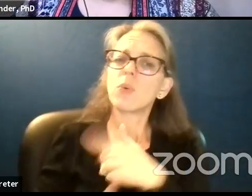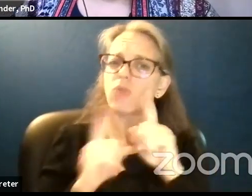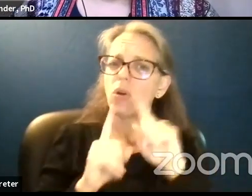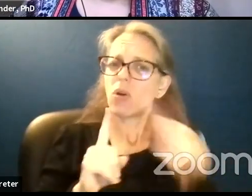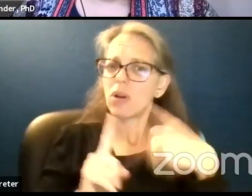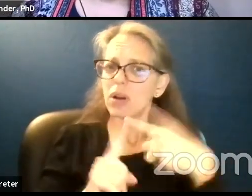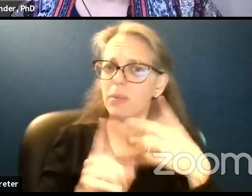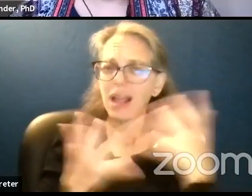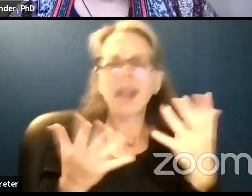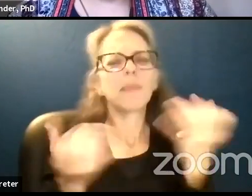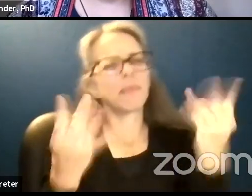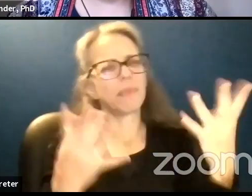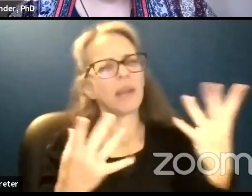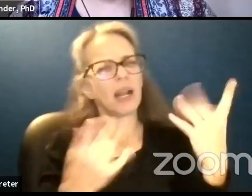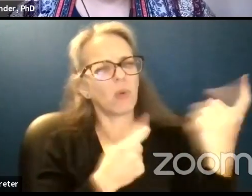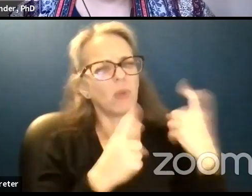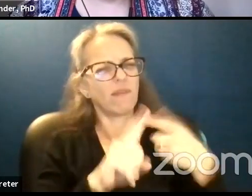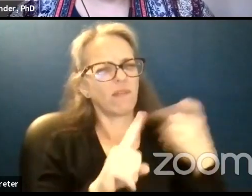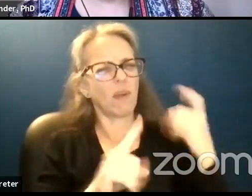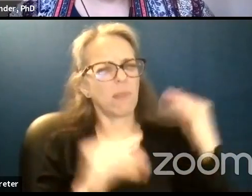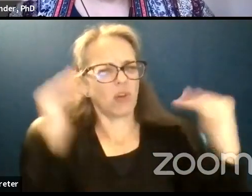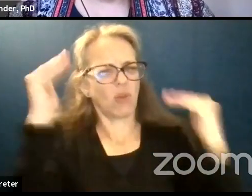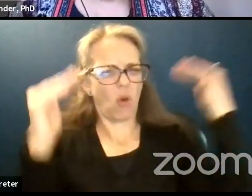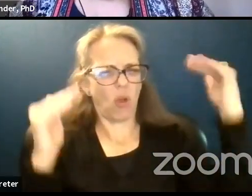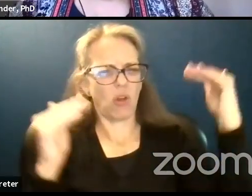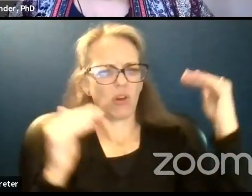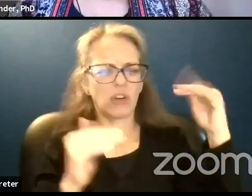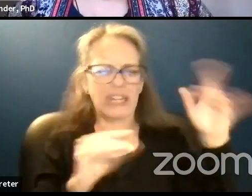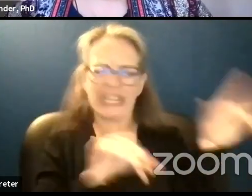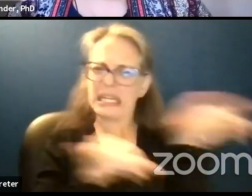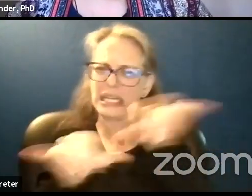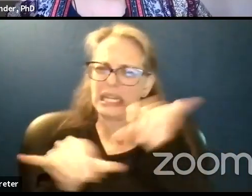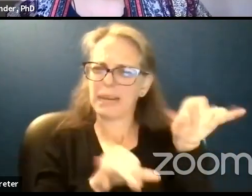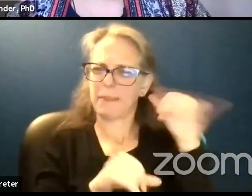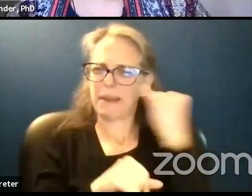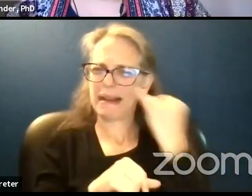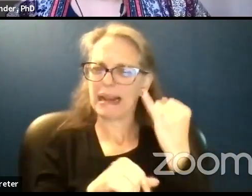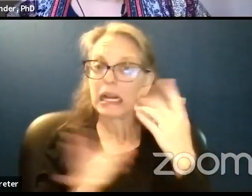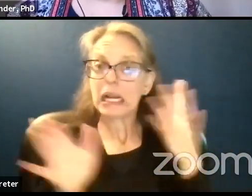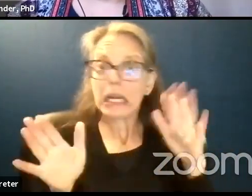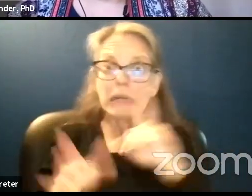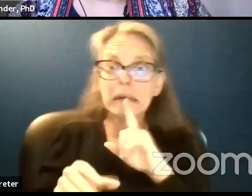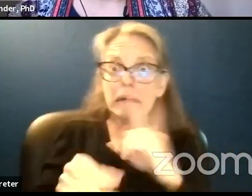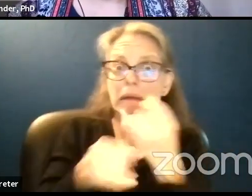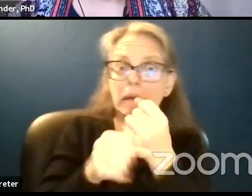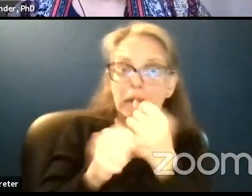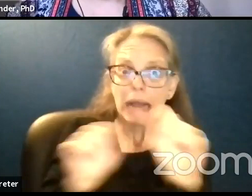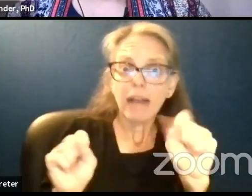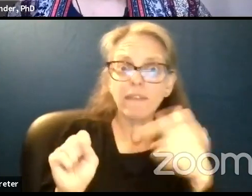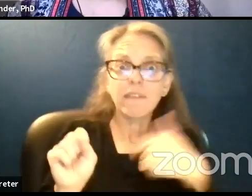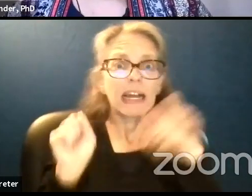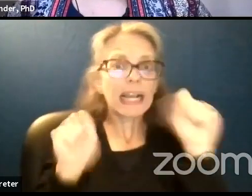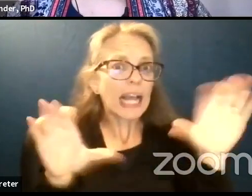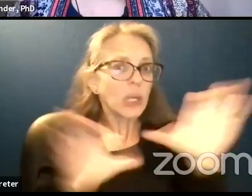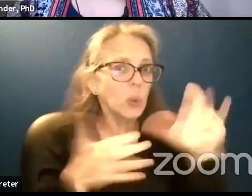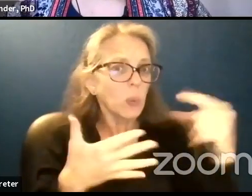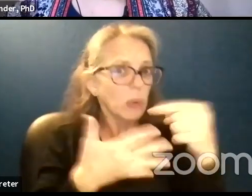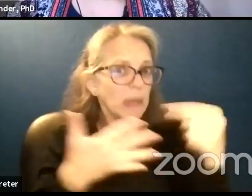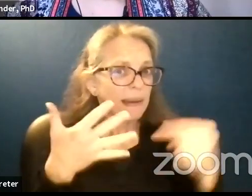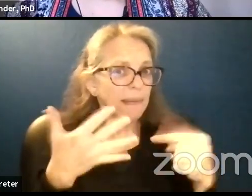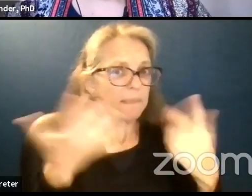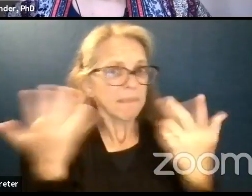get lots of questions from adults that are similar that say, is it safe to do something, right?